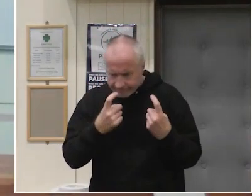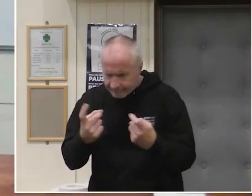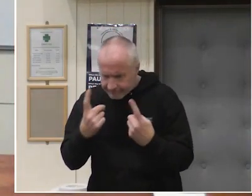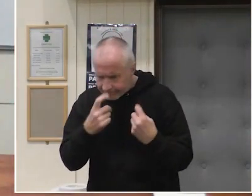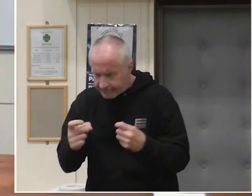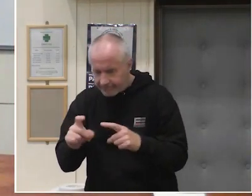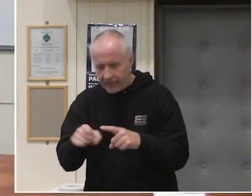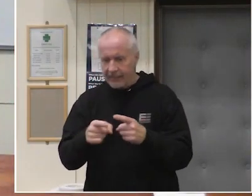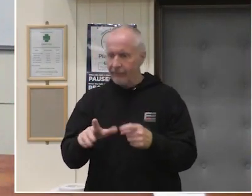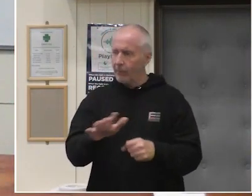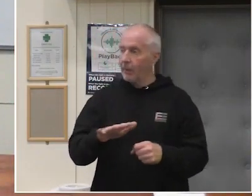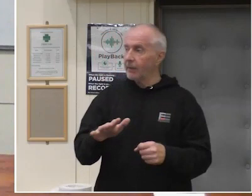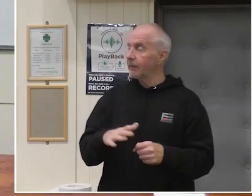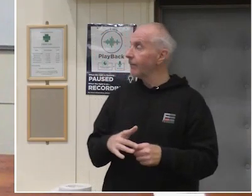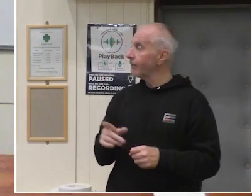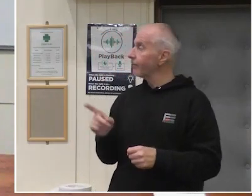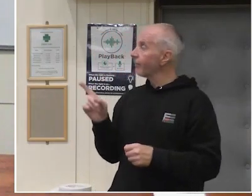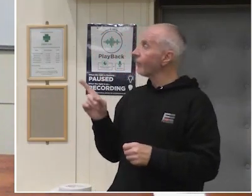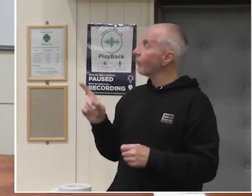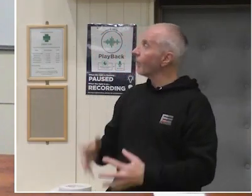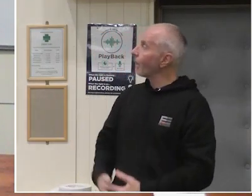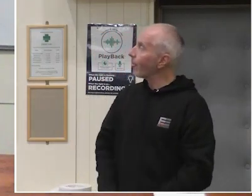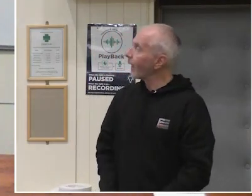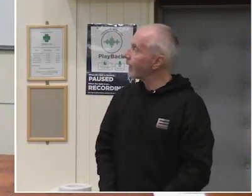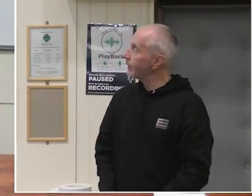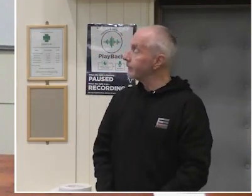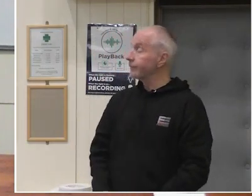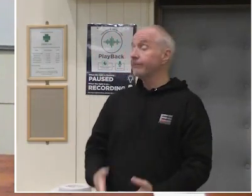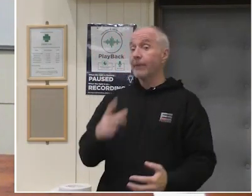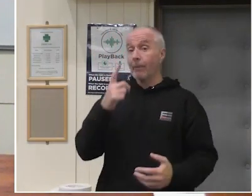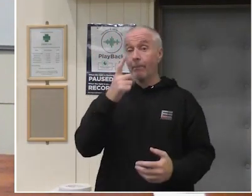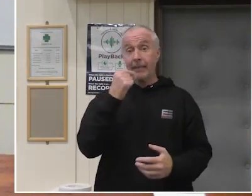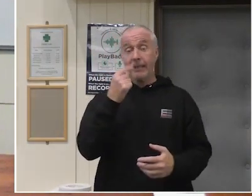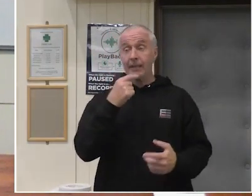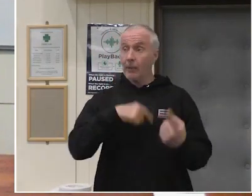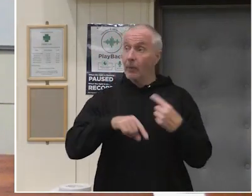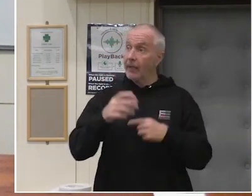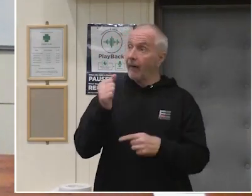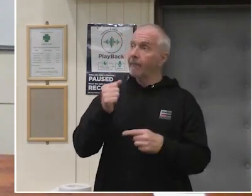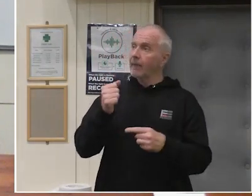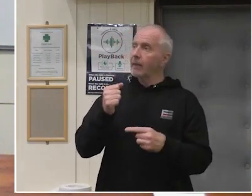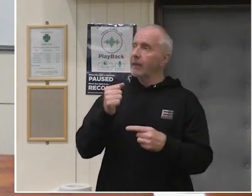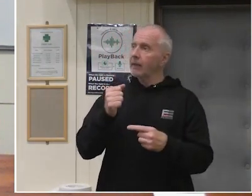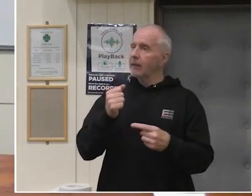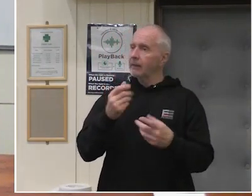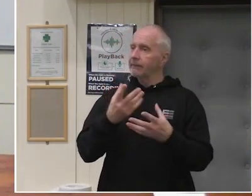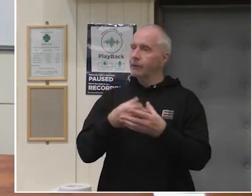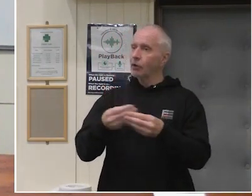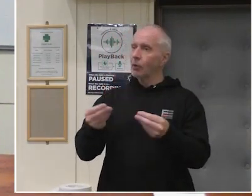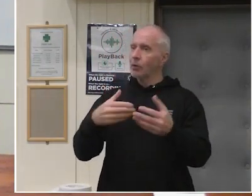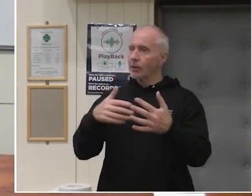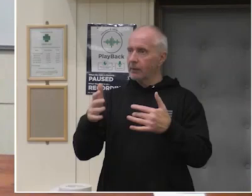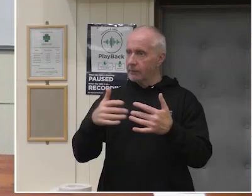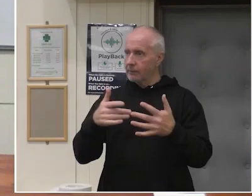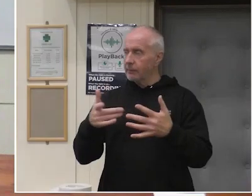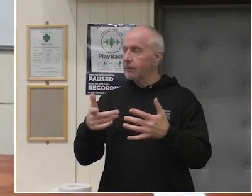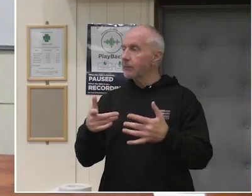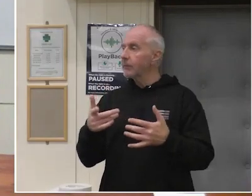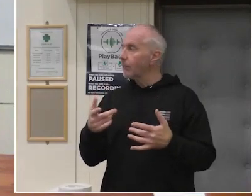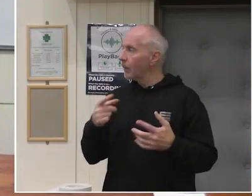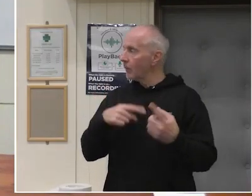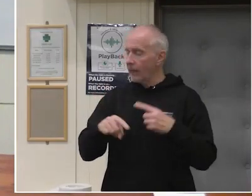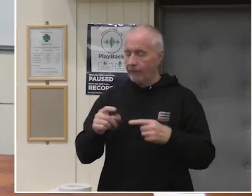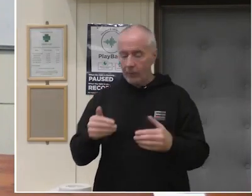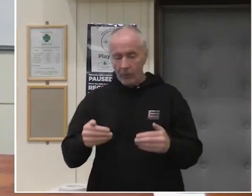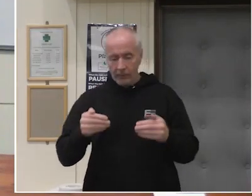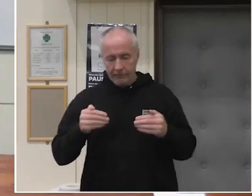There is something that we can do, potentially, but it's going to have to take a little step back